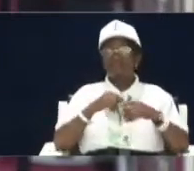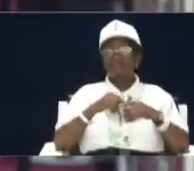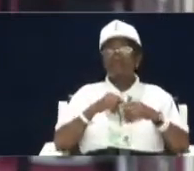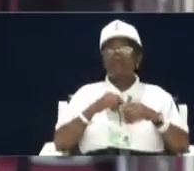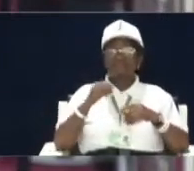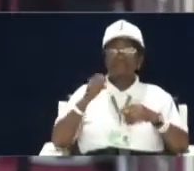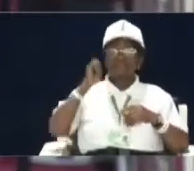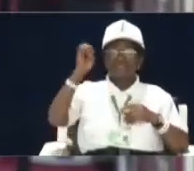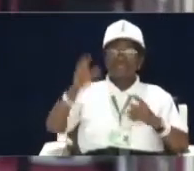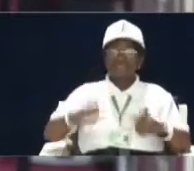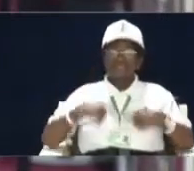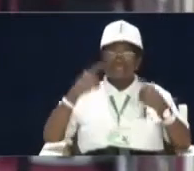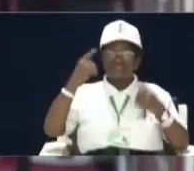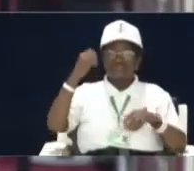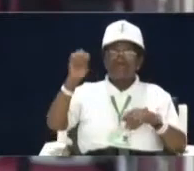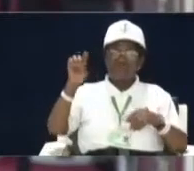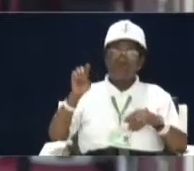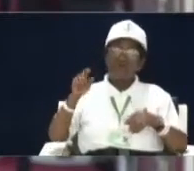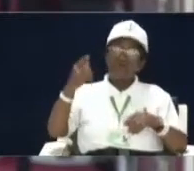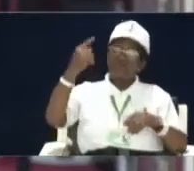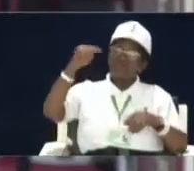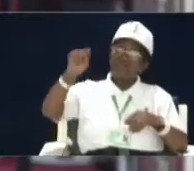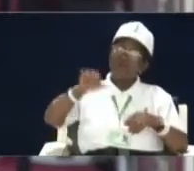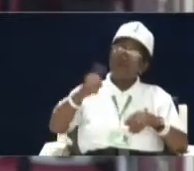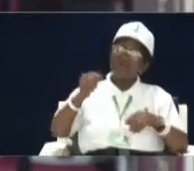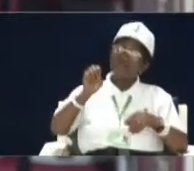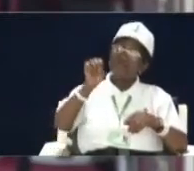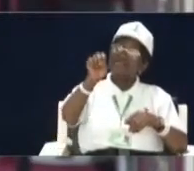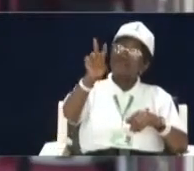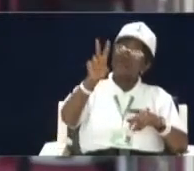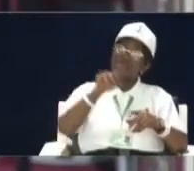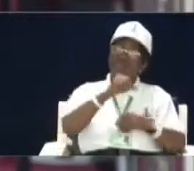He lived for another 12 years,